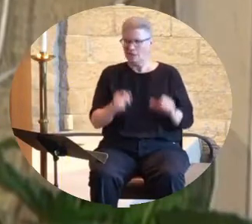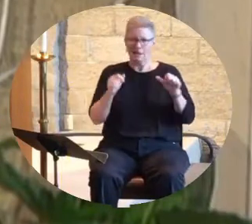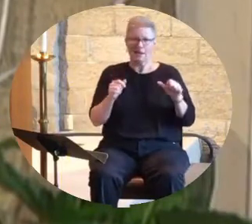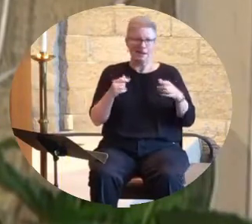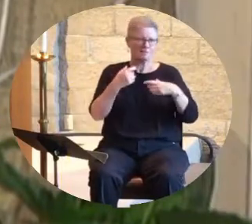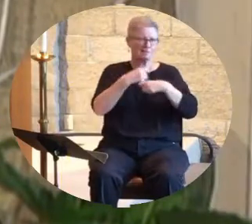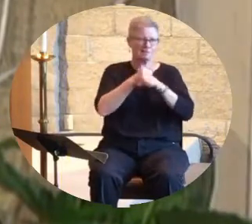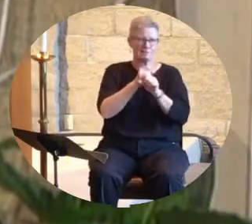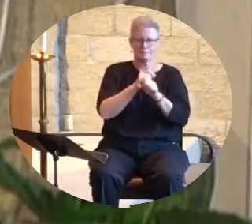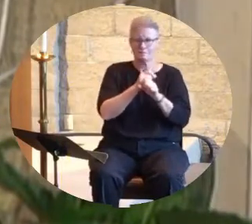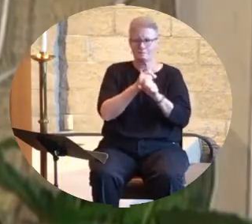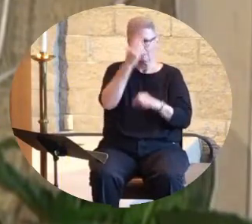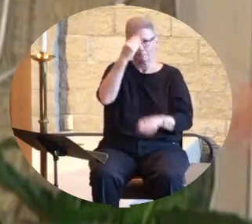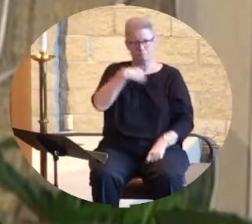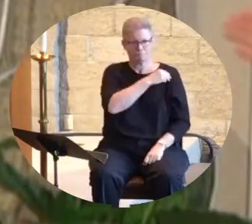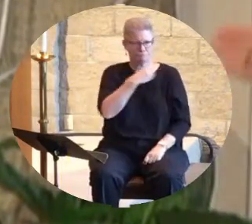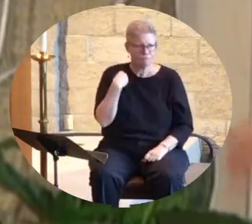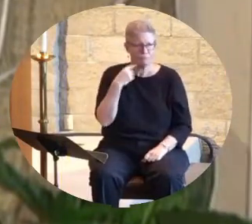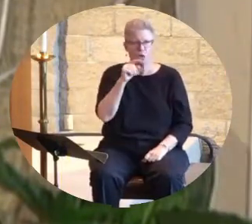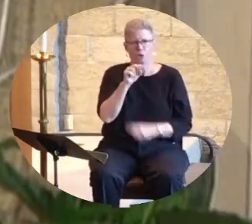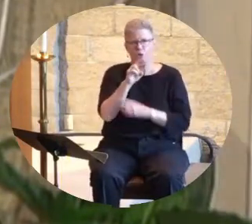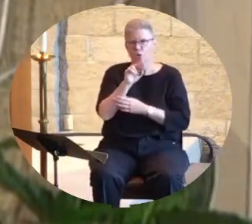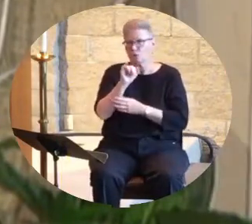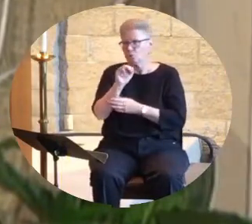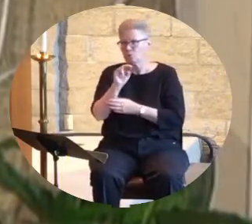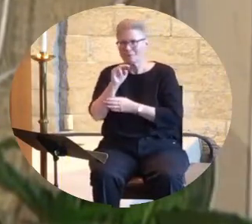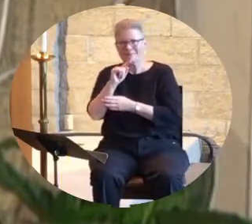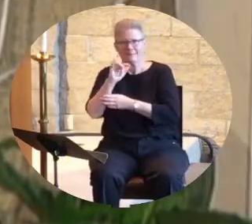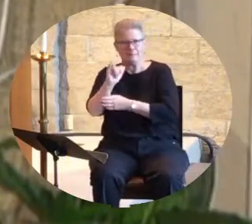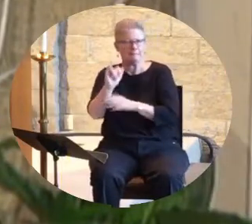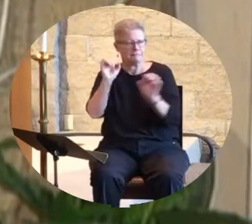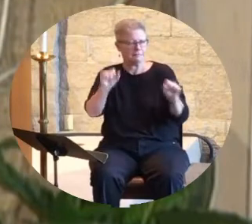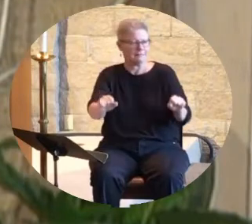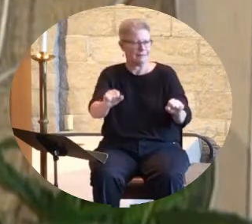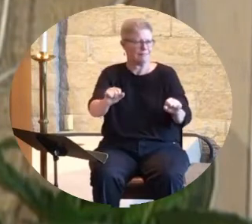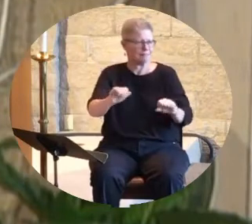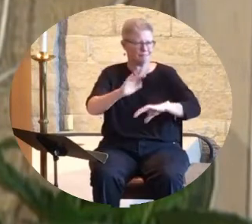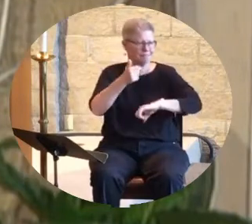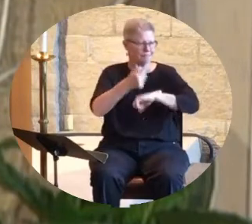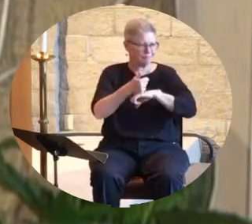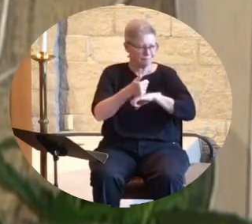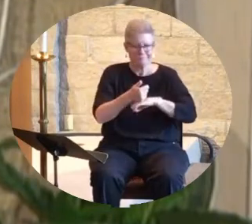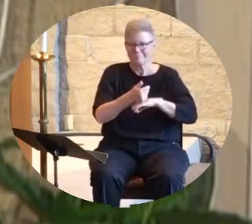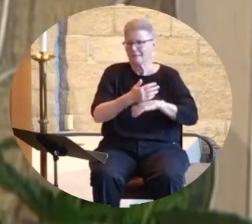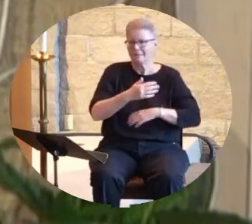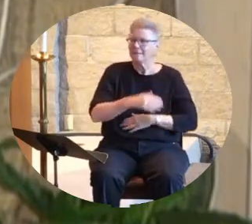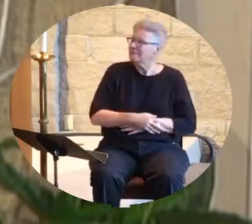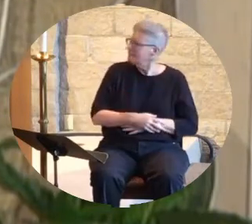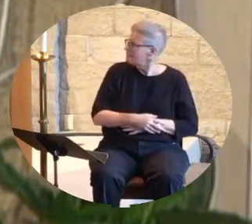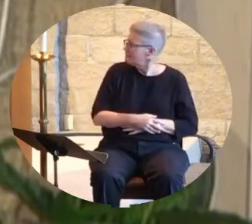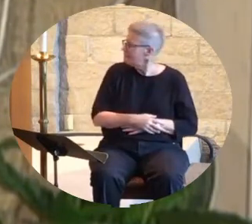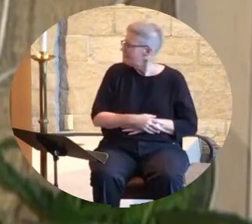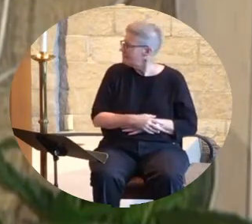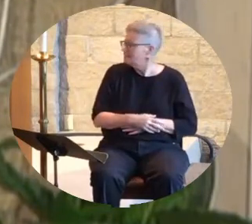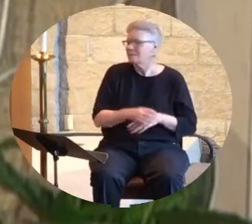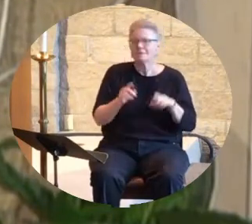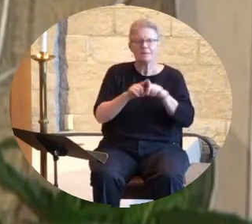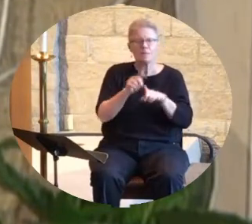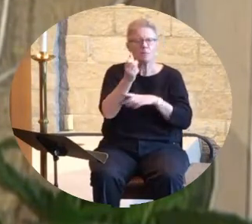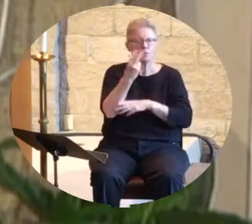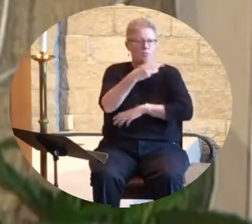it's like mind, idea, expression. And the same with the 12 powers. The